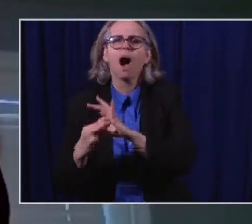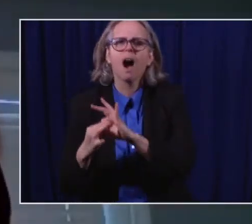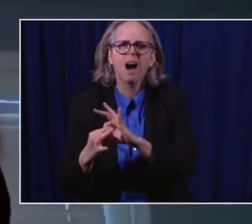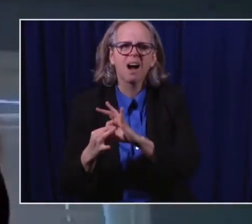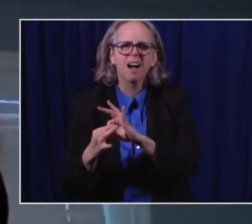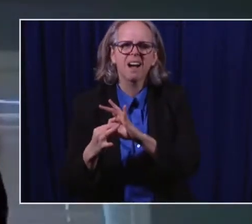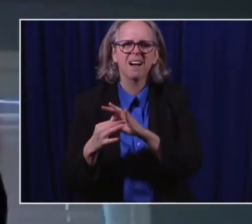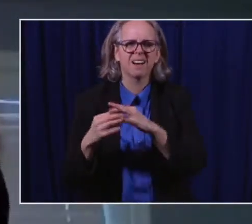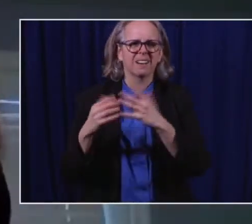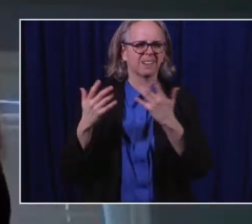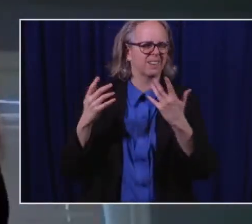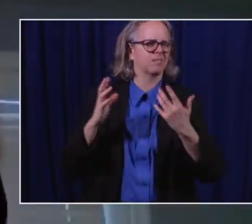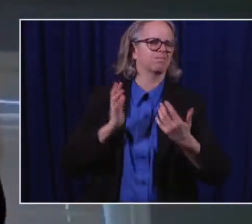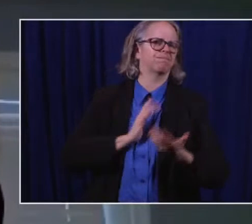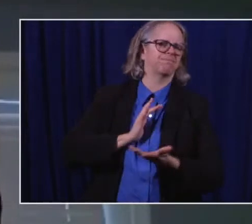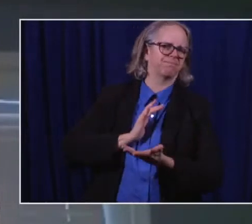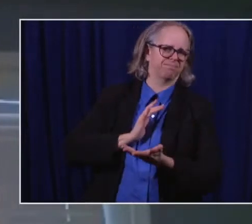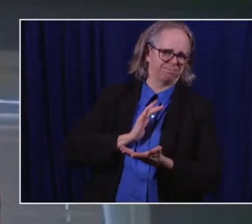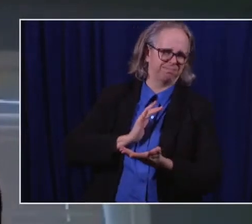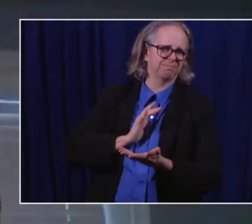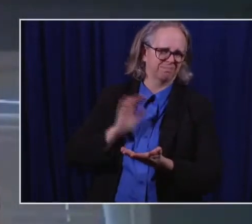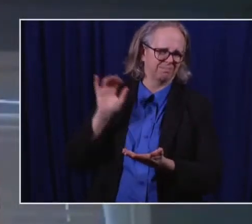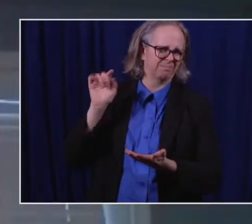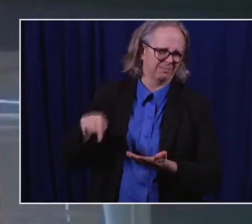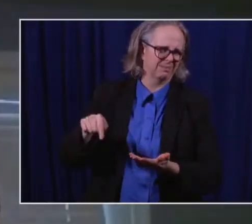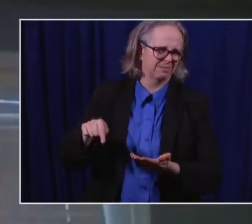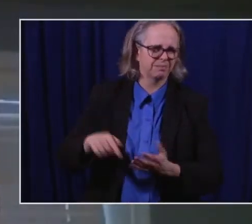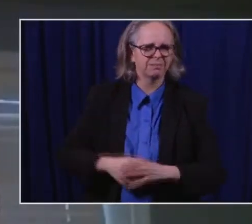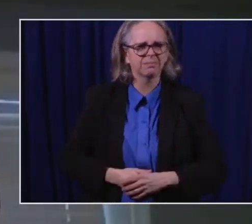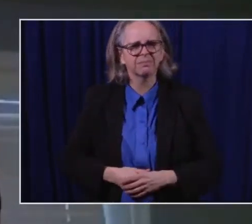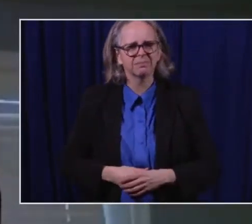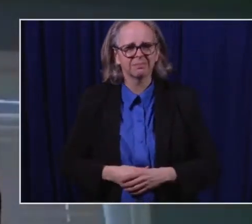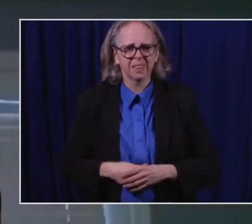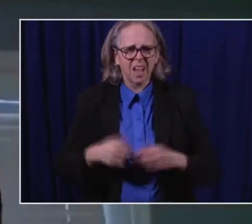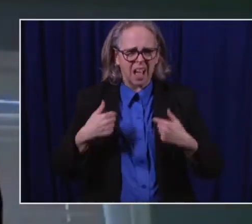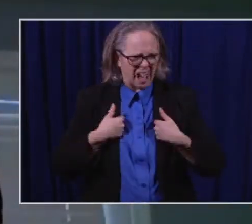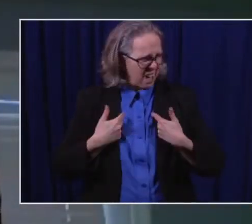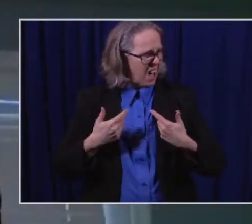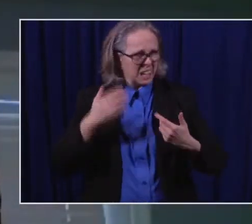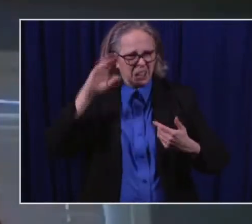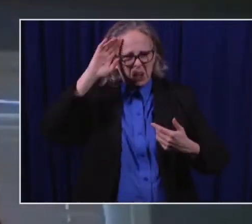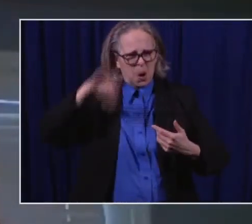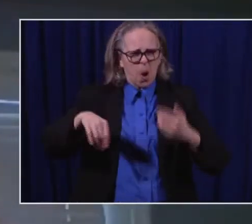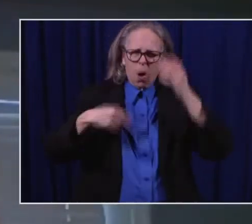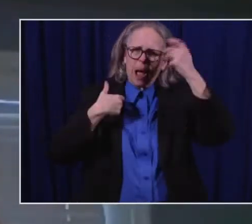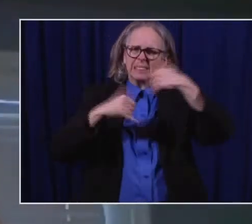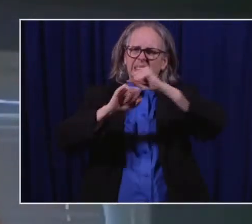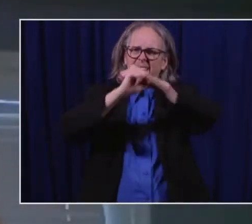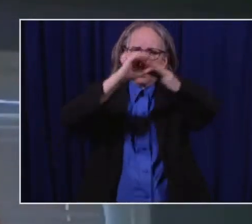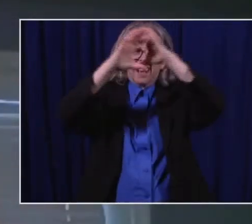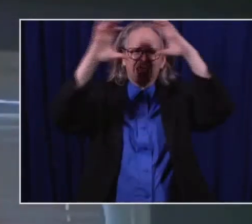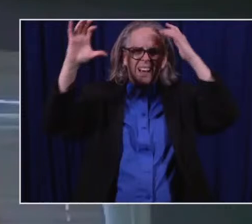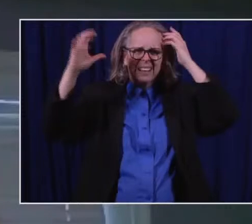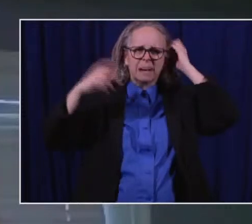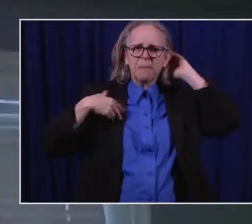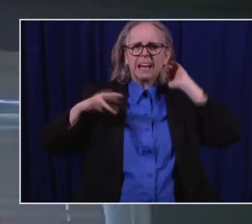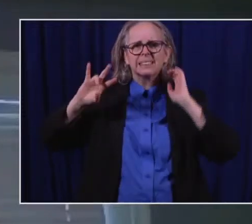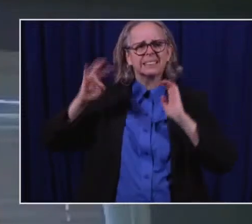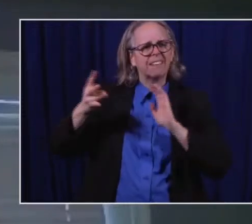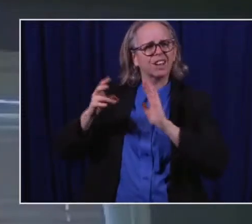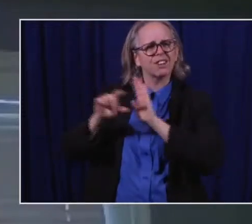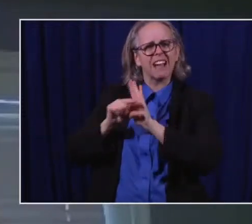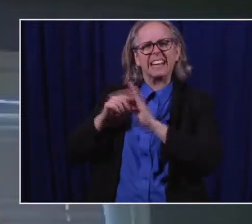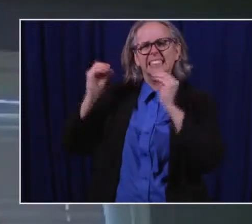Diorio taught me in the 7th grade, and decades later, I still value the relationship that she forged with me beyond the formal lessons in